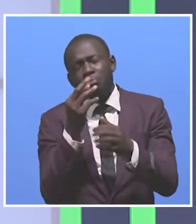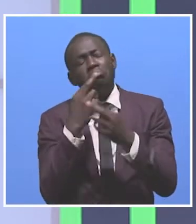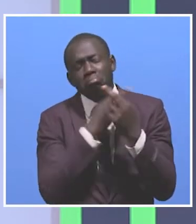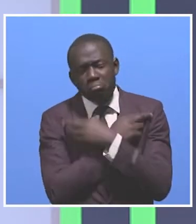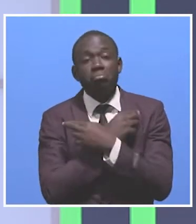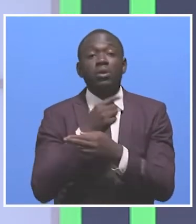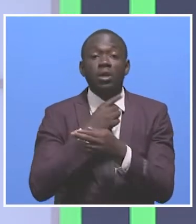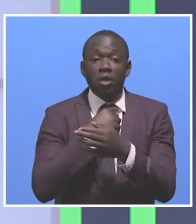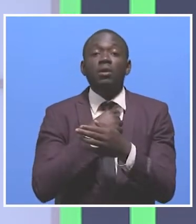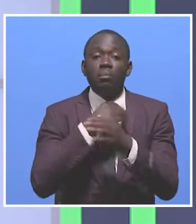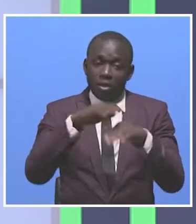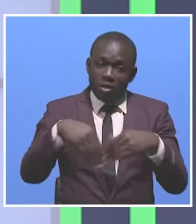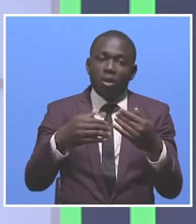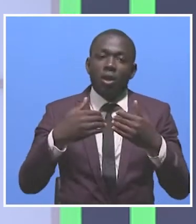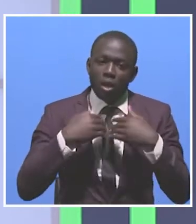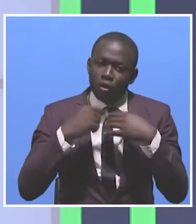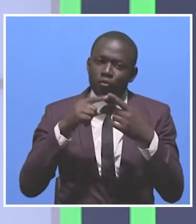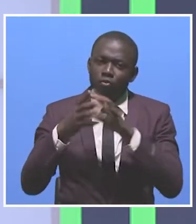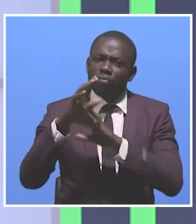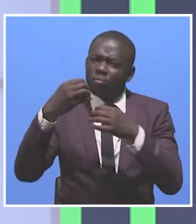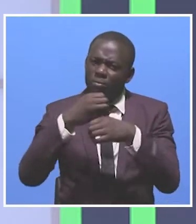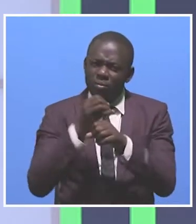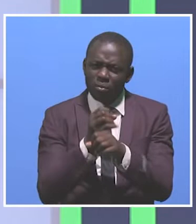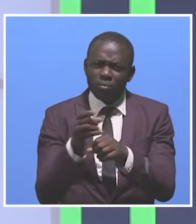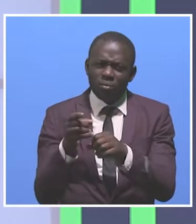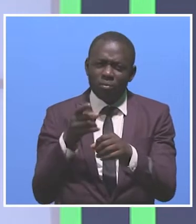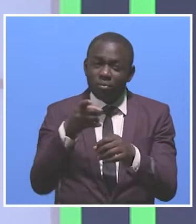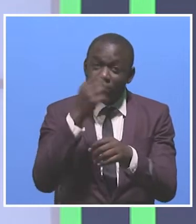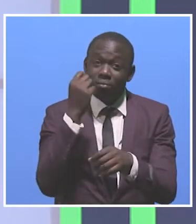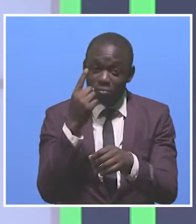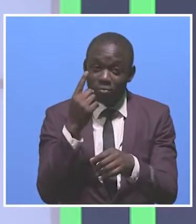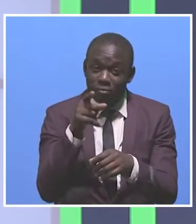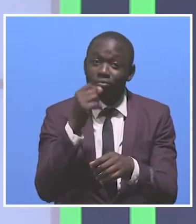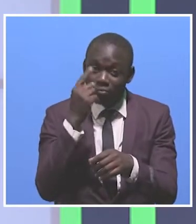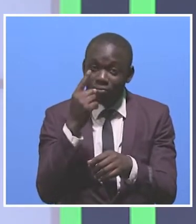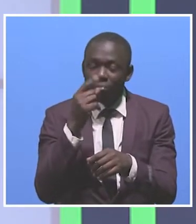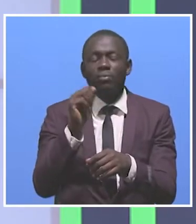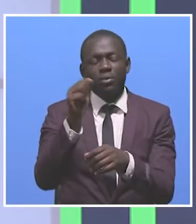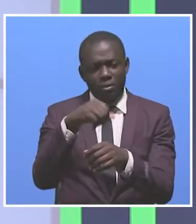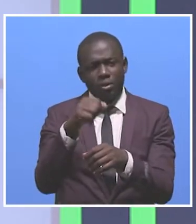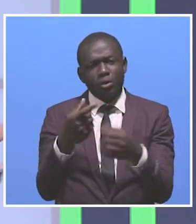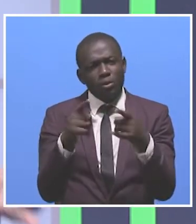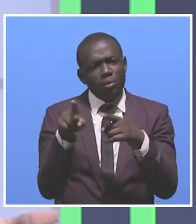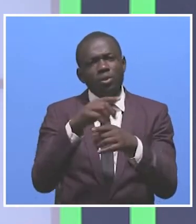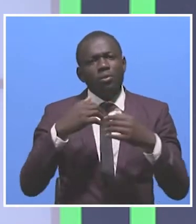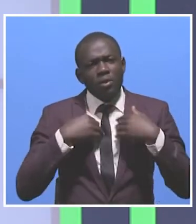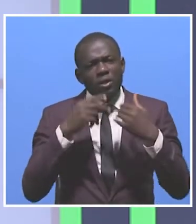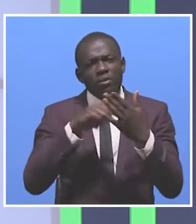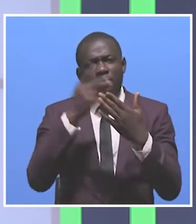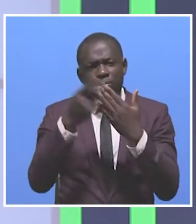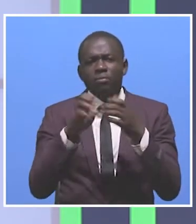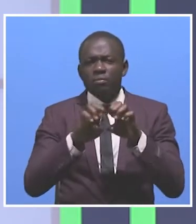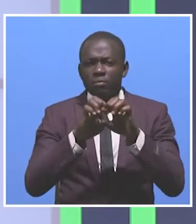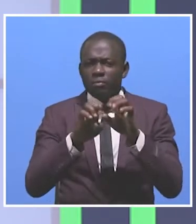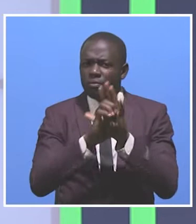God's creation? What message are you understand? Yeah. So when you have such programs like this